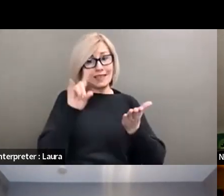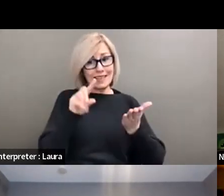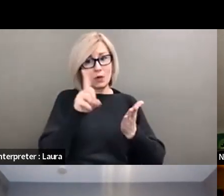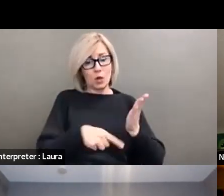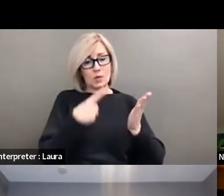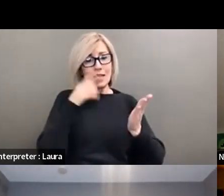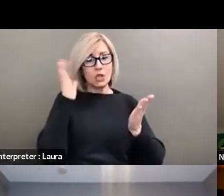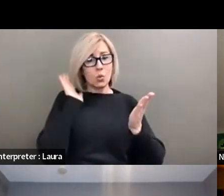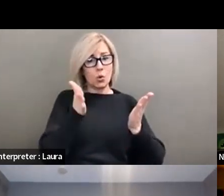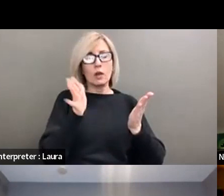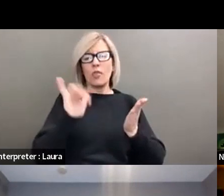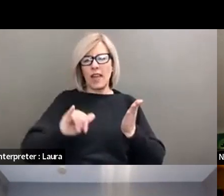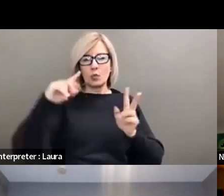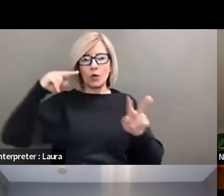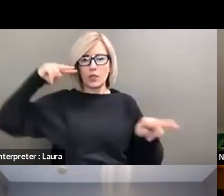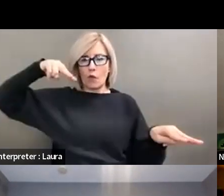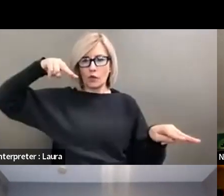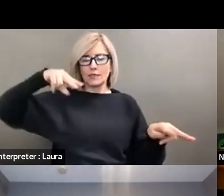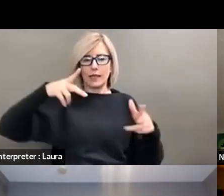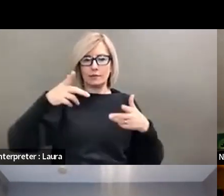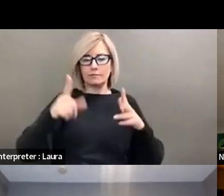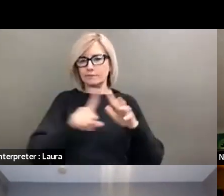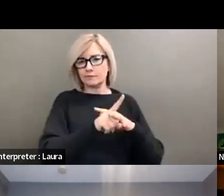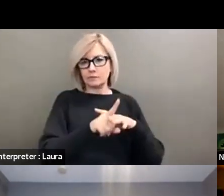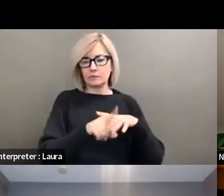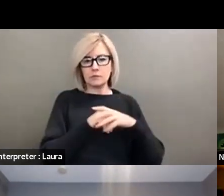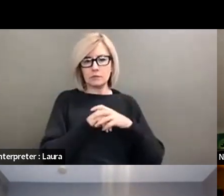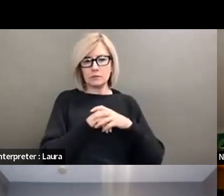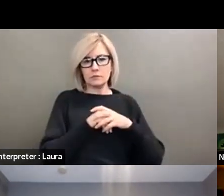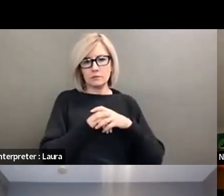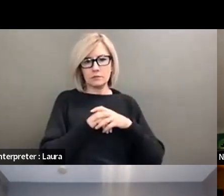So that's where the oversight comes in my belief, just in a kind of